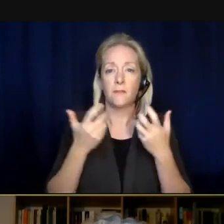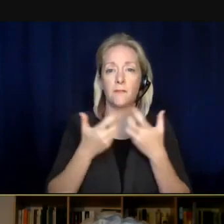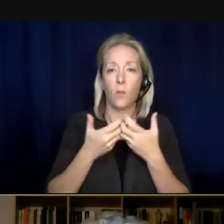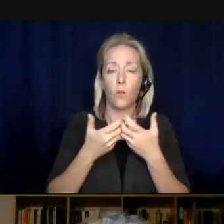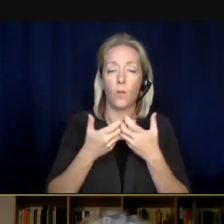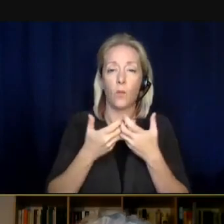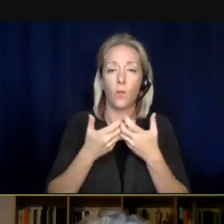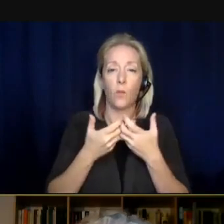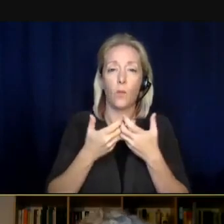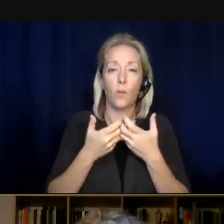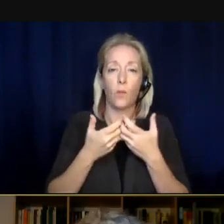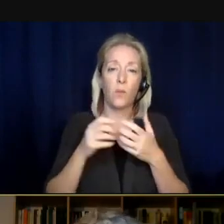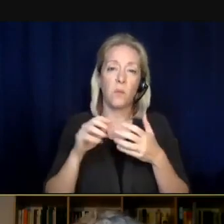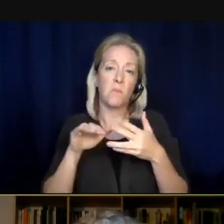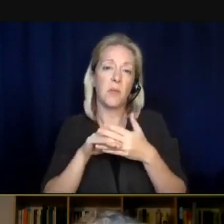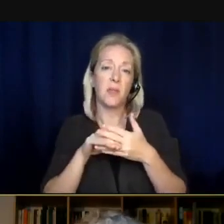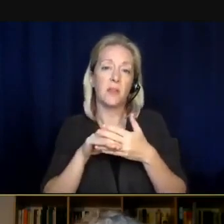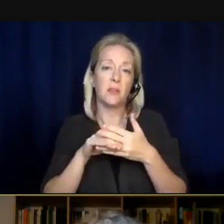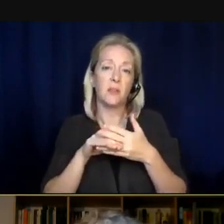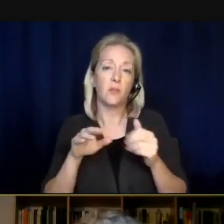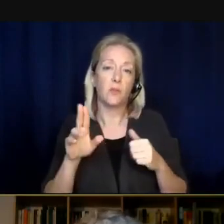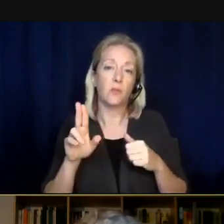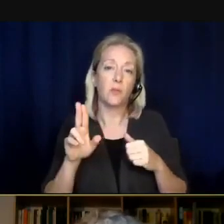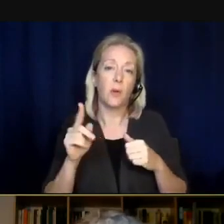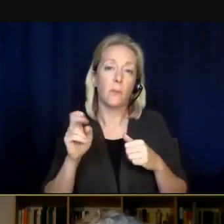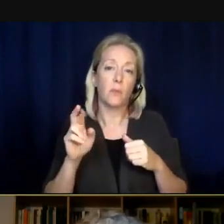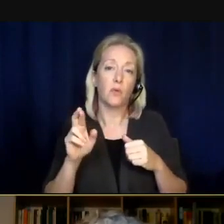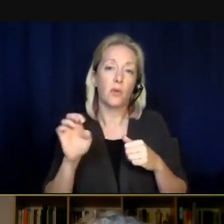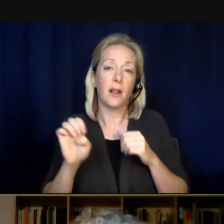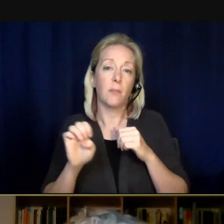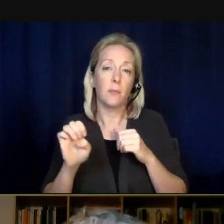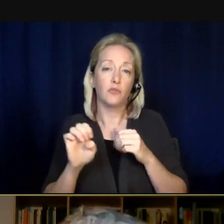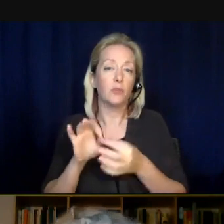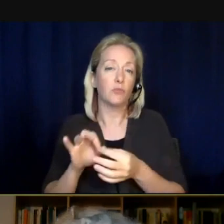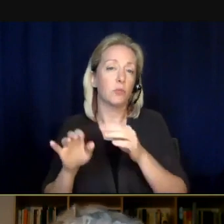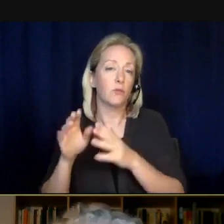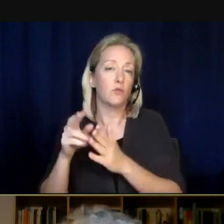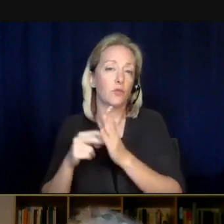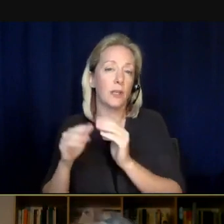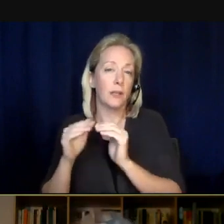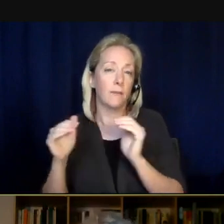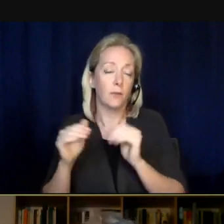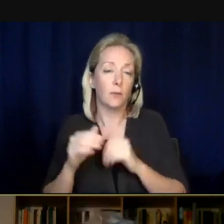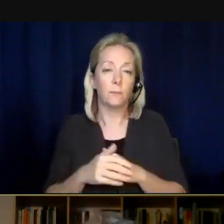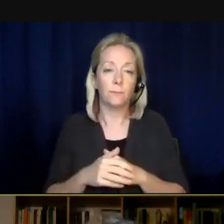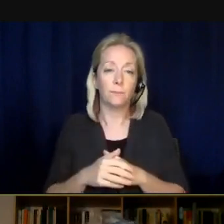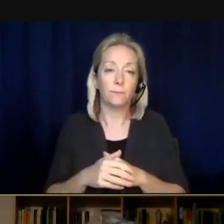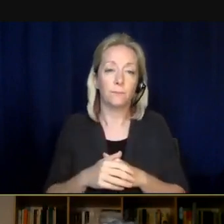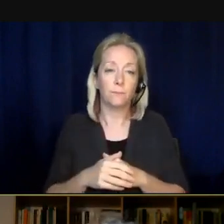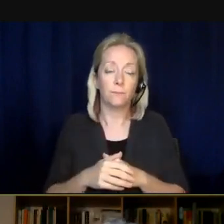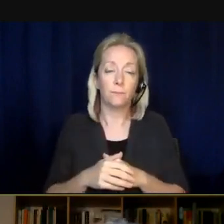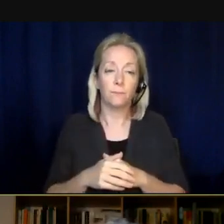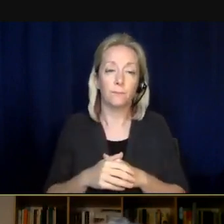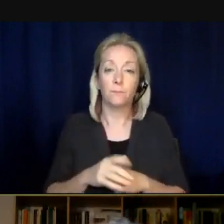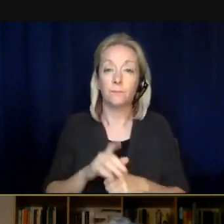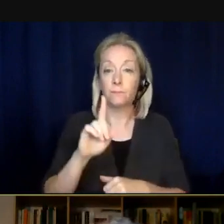middle, upper elementary school with the reading level. Now, excuse me, one second, I'm going to take a drink.